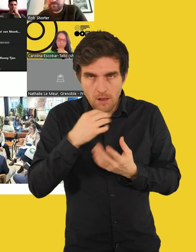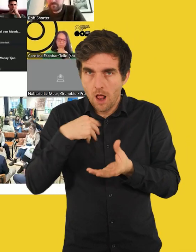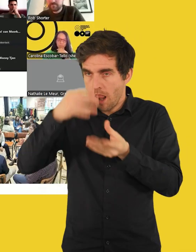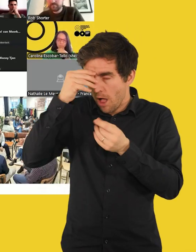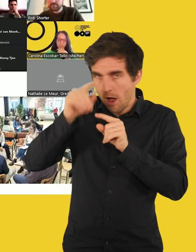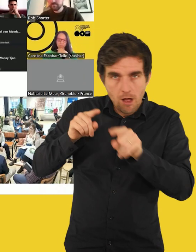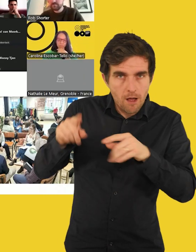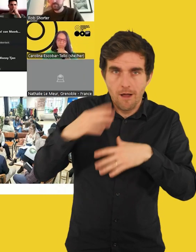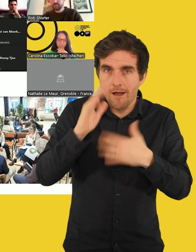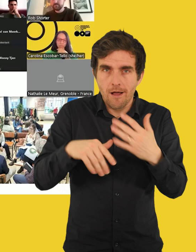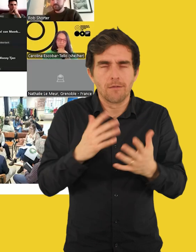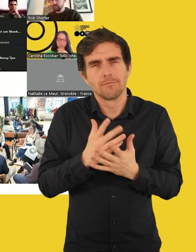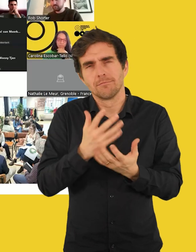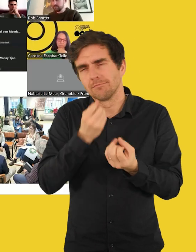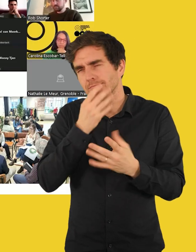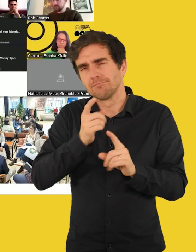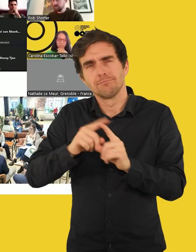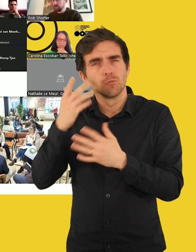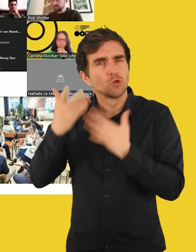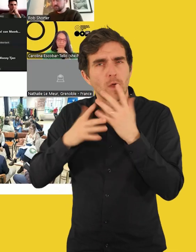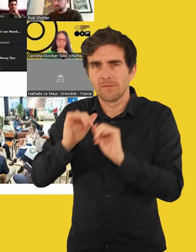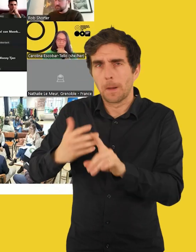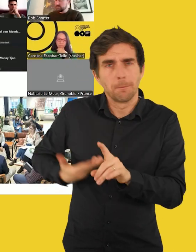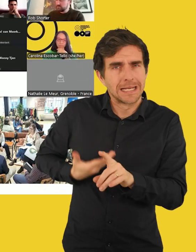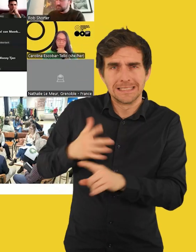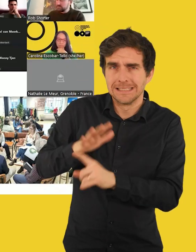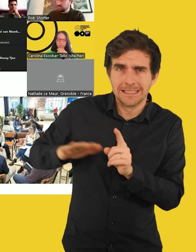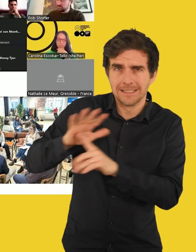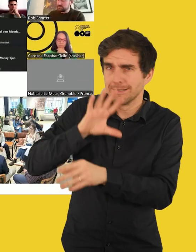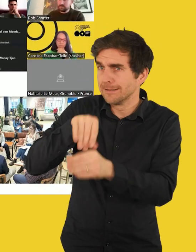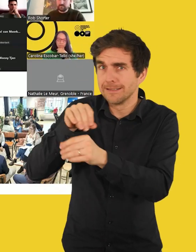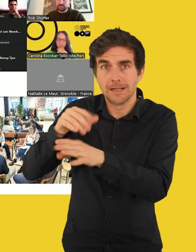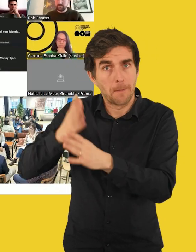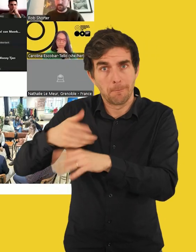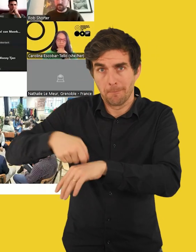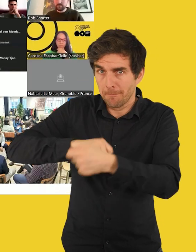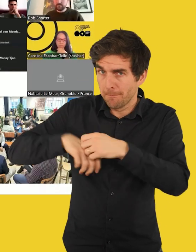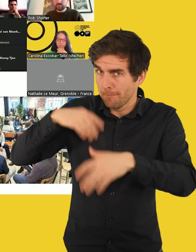all can share and all learn from. There are stories of this business tool getting